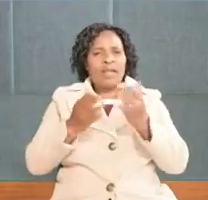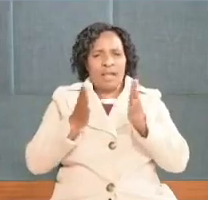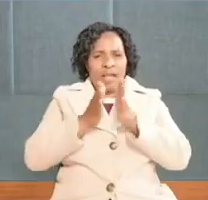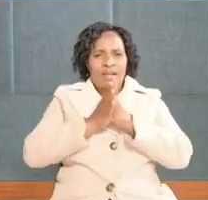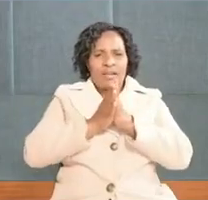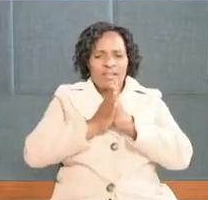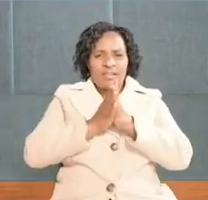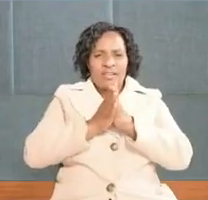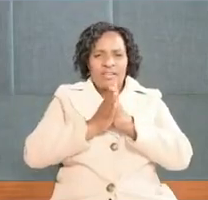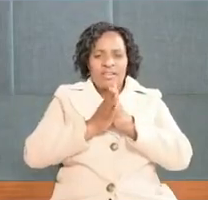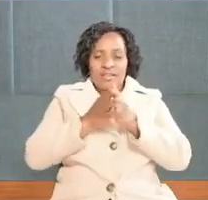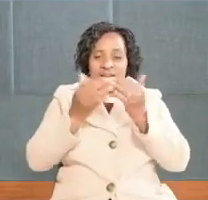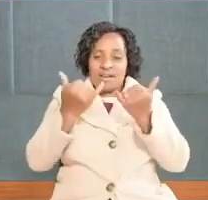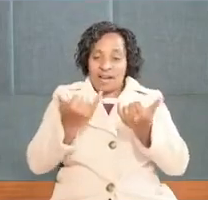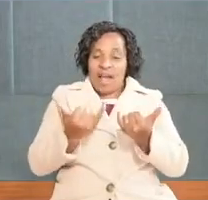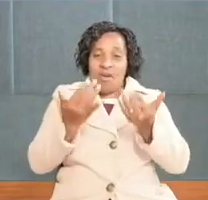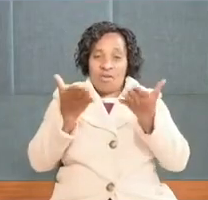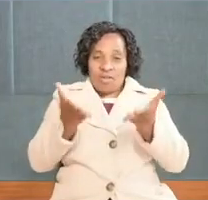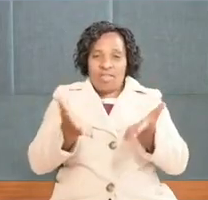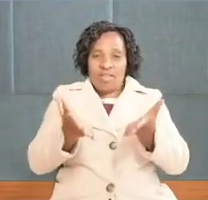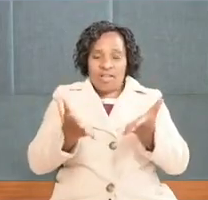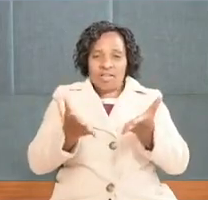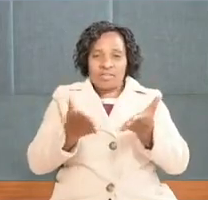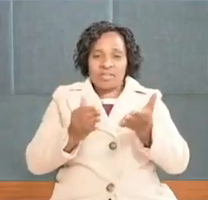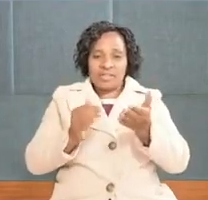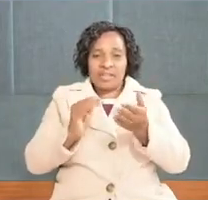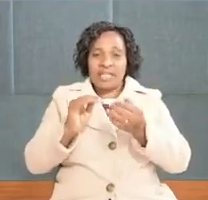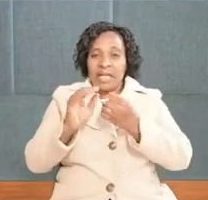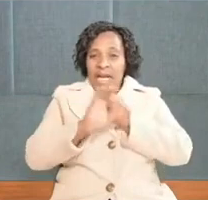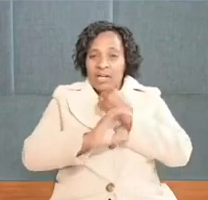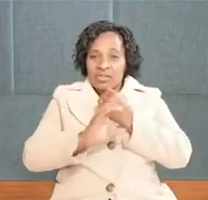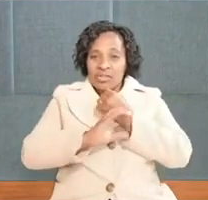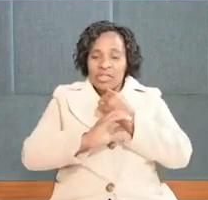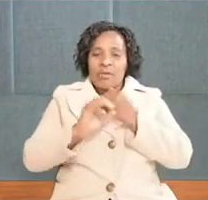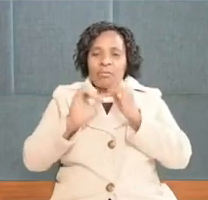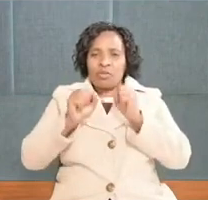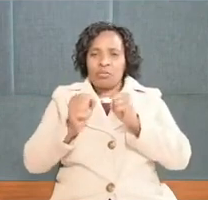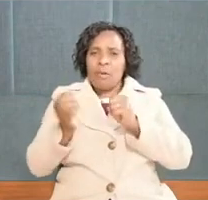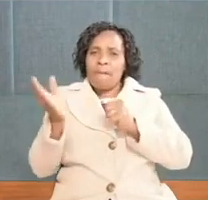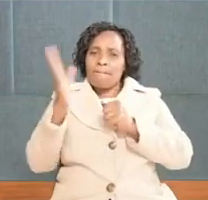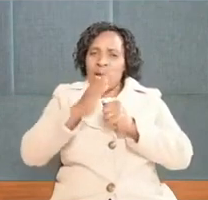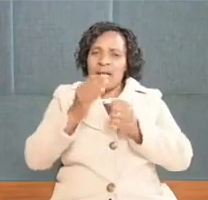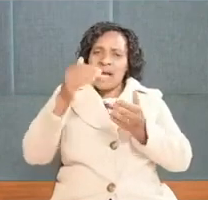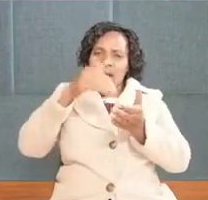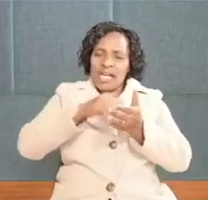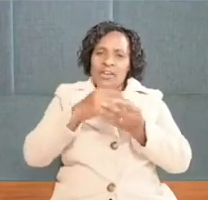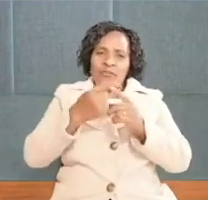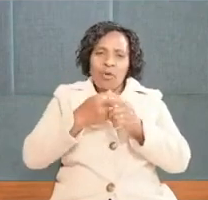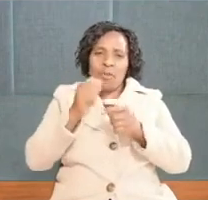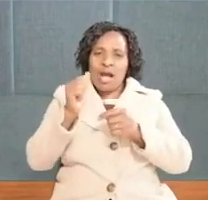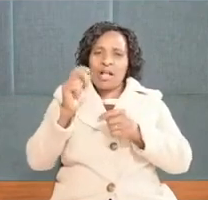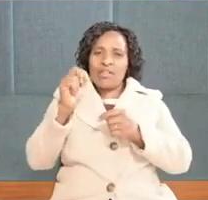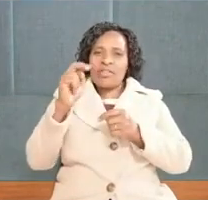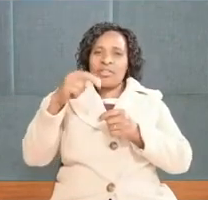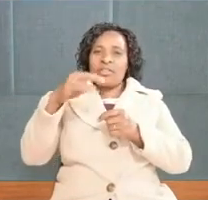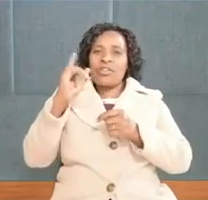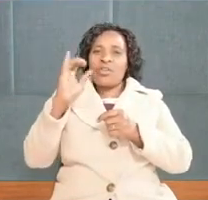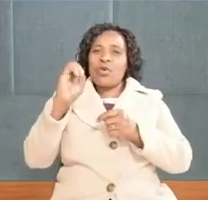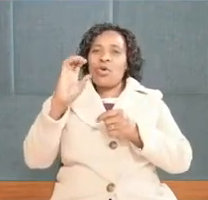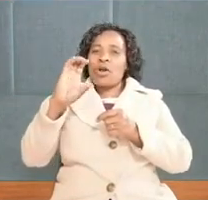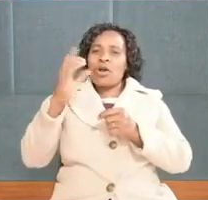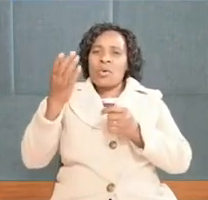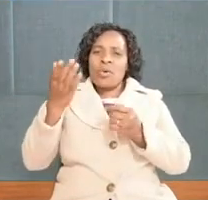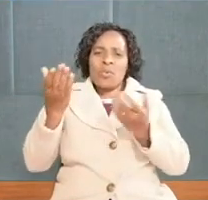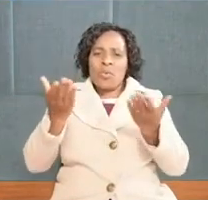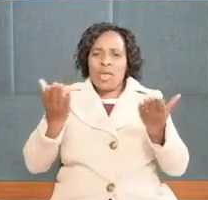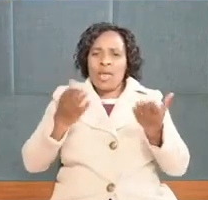And here we are in Pamphylia. We have to go back to Antioch from here. Oops, where are the